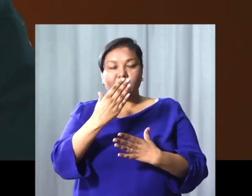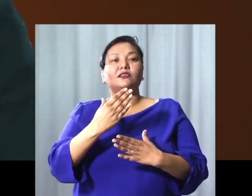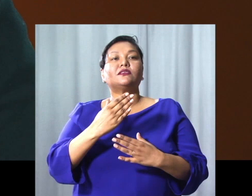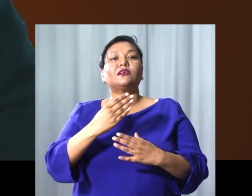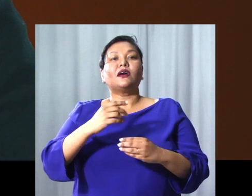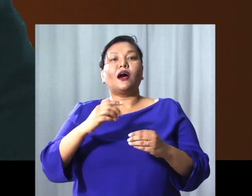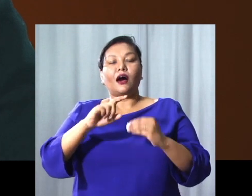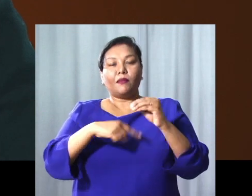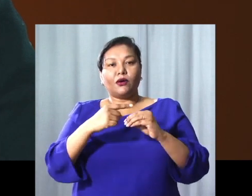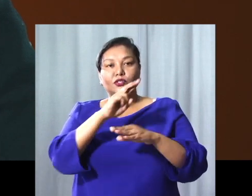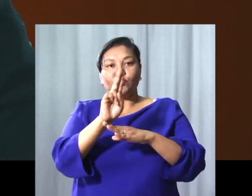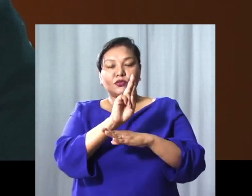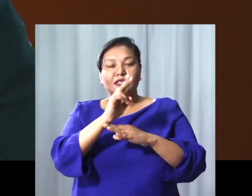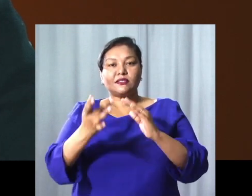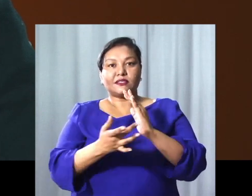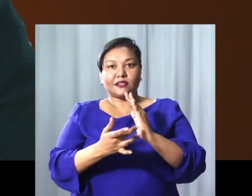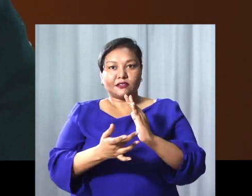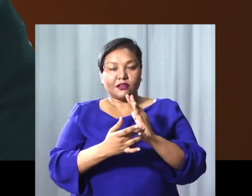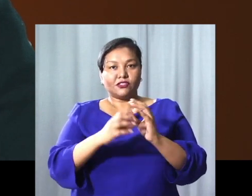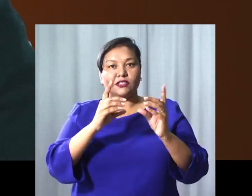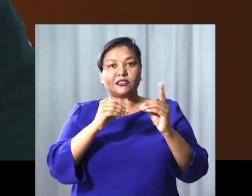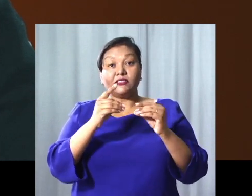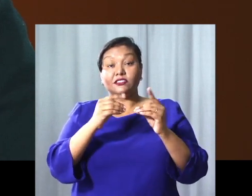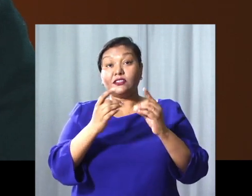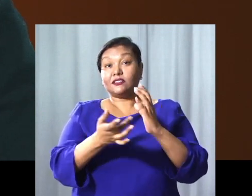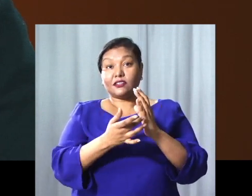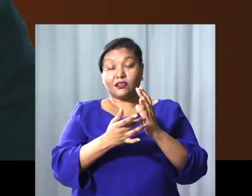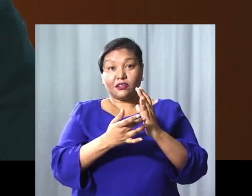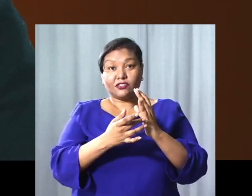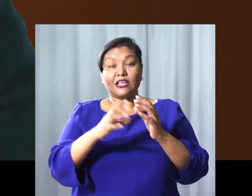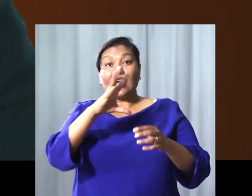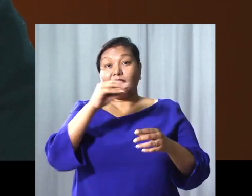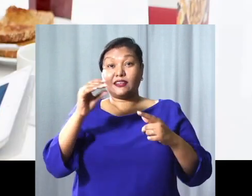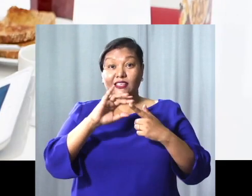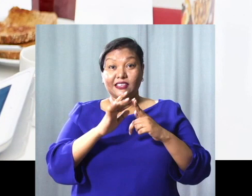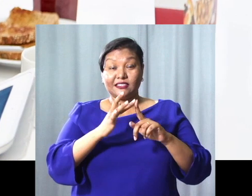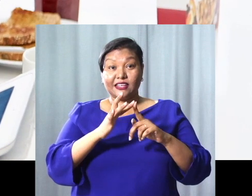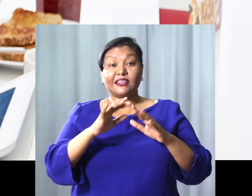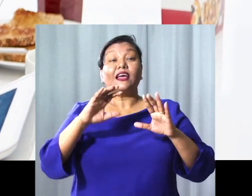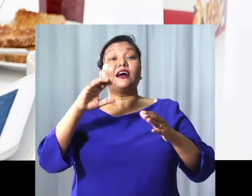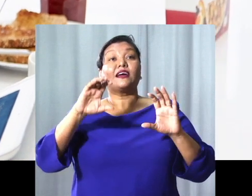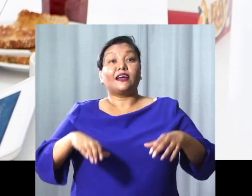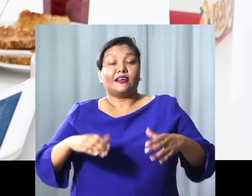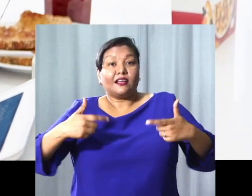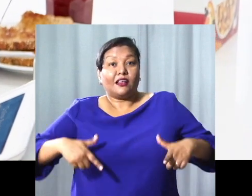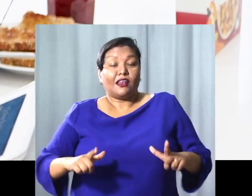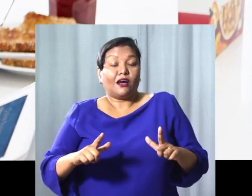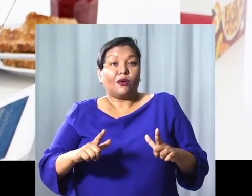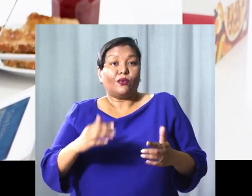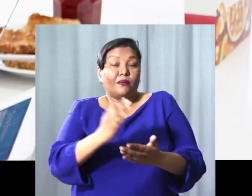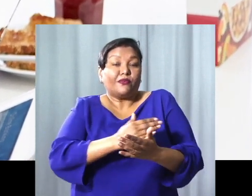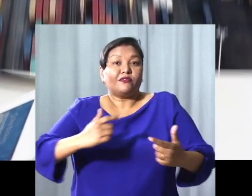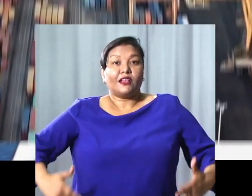awareness of the possibilities that the use of digital technologies, including the internet, can bring to us as